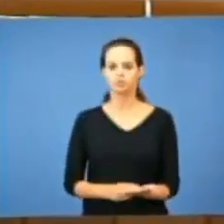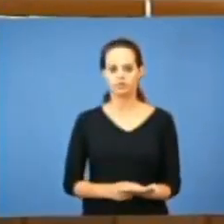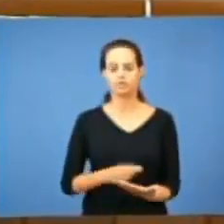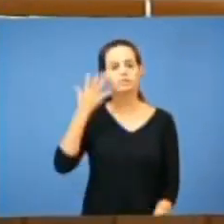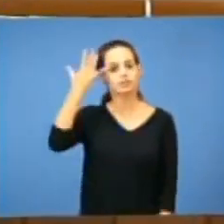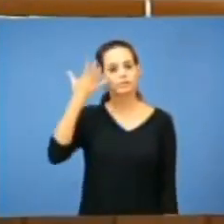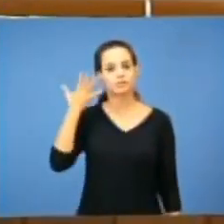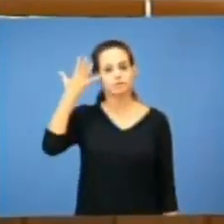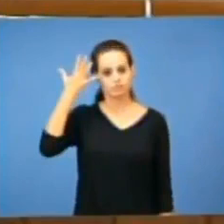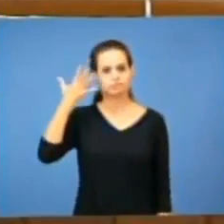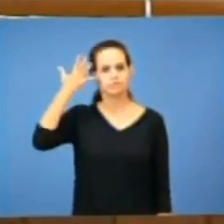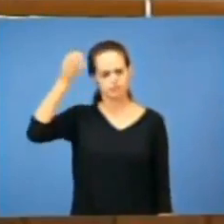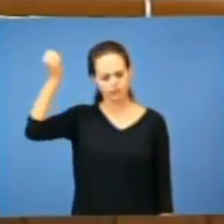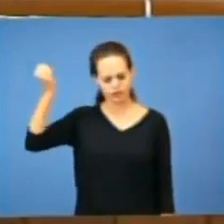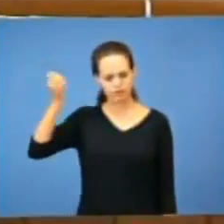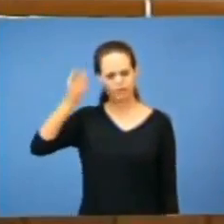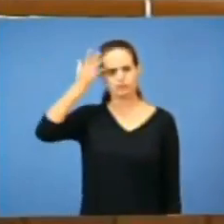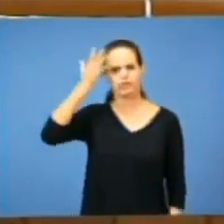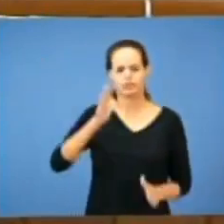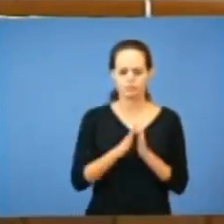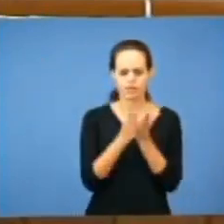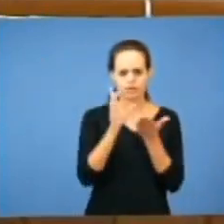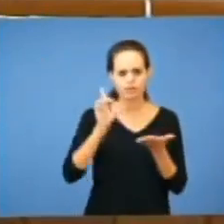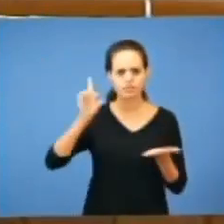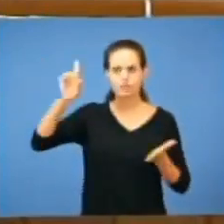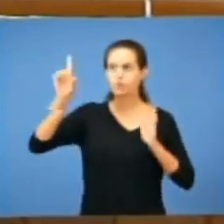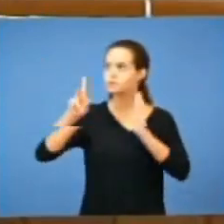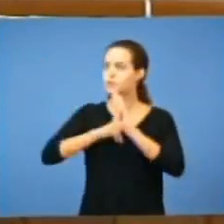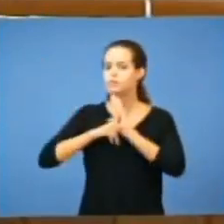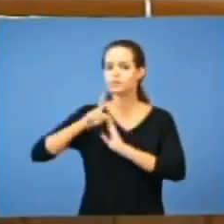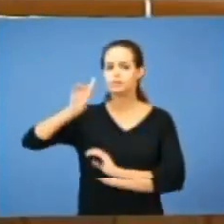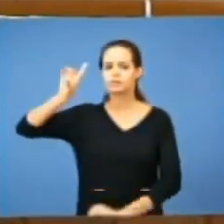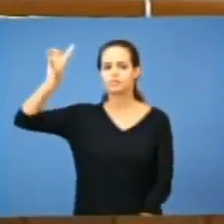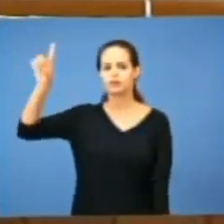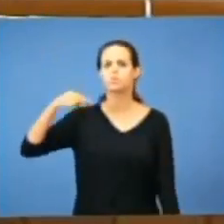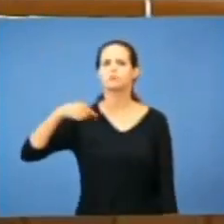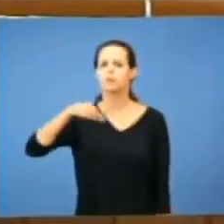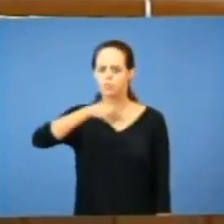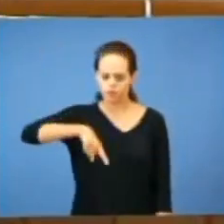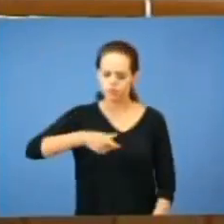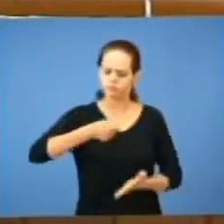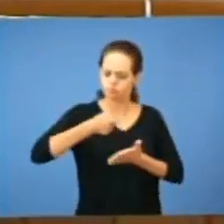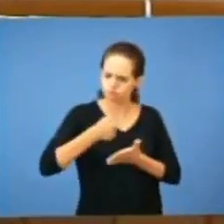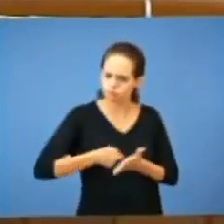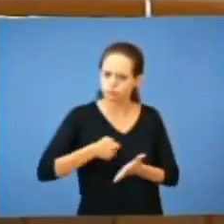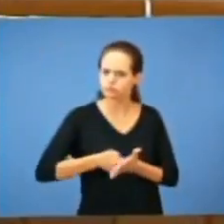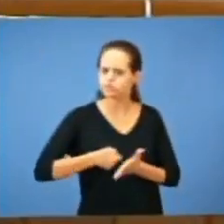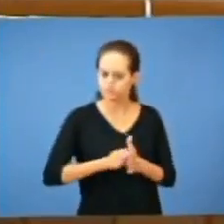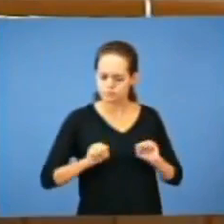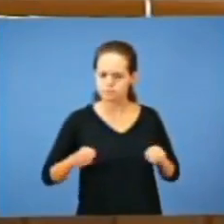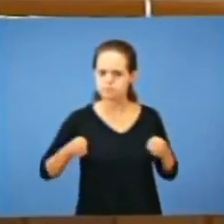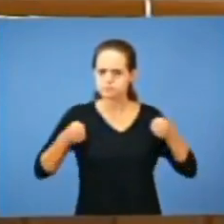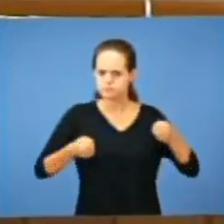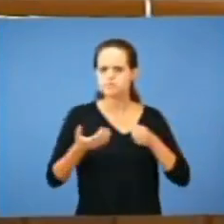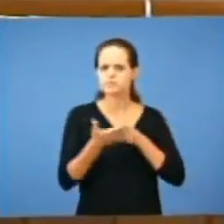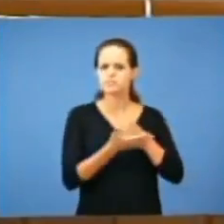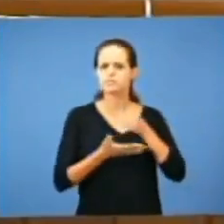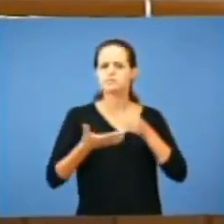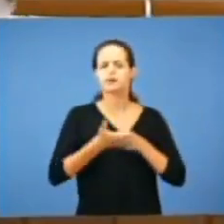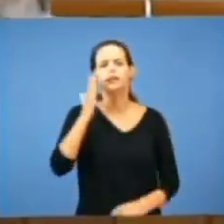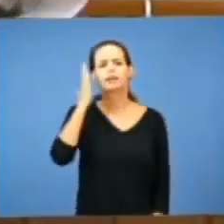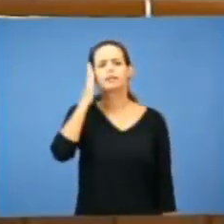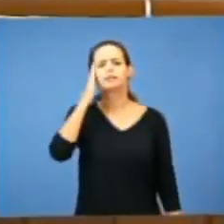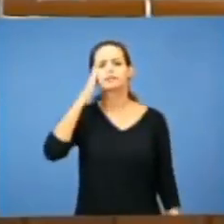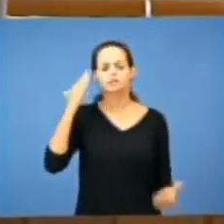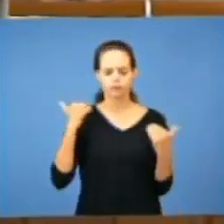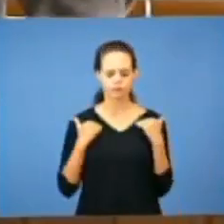that the revealed word and the spiritual gifts, all of it, we are fighting and living as a body. We are understanding